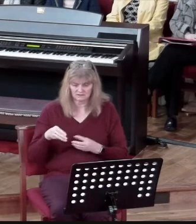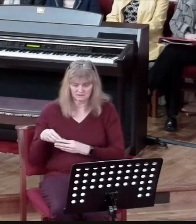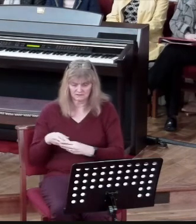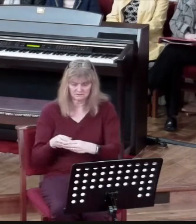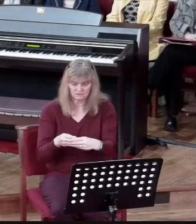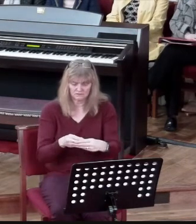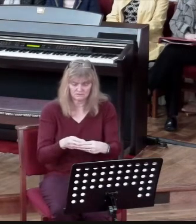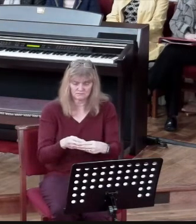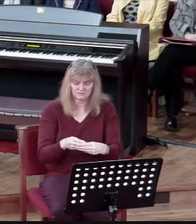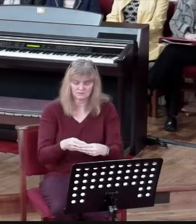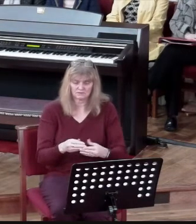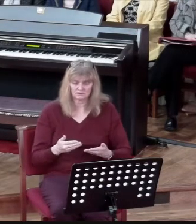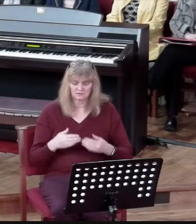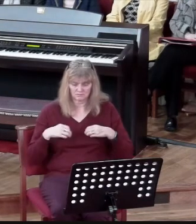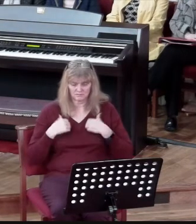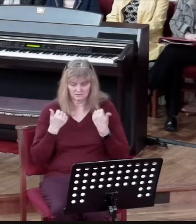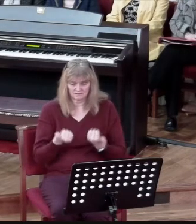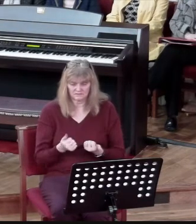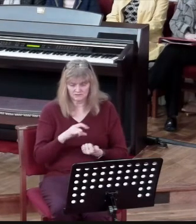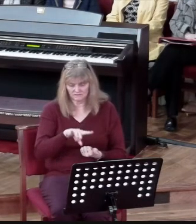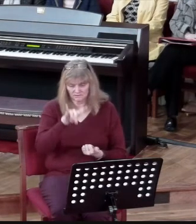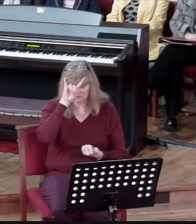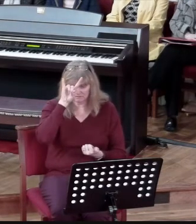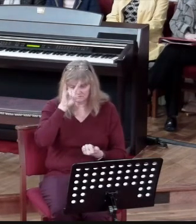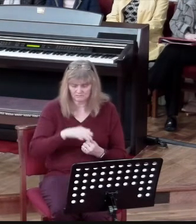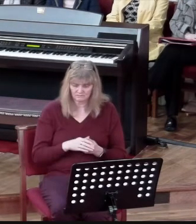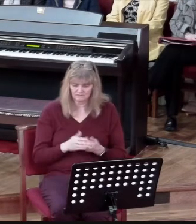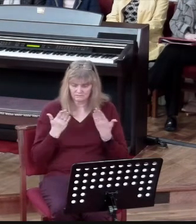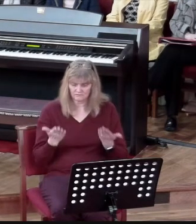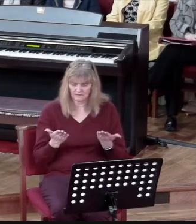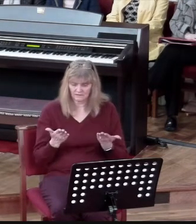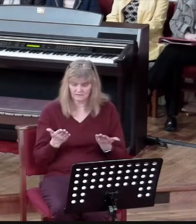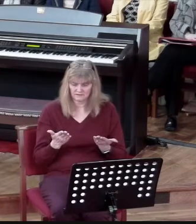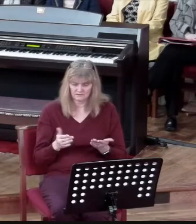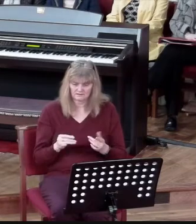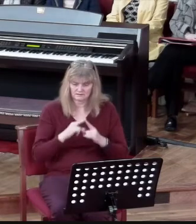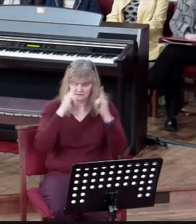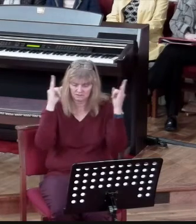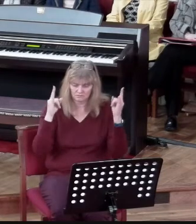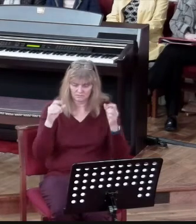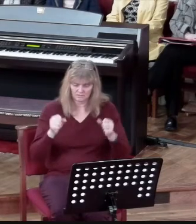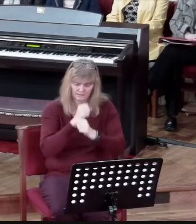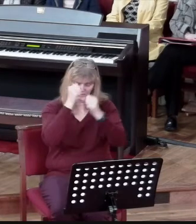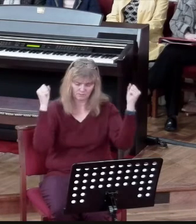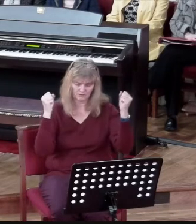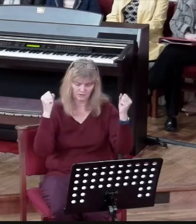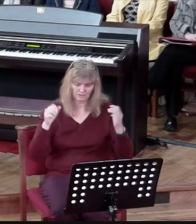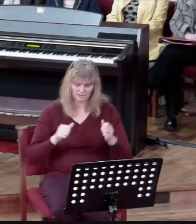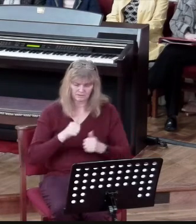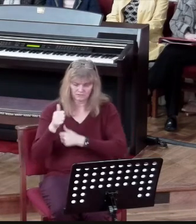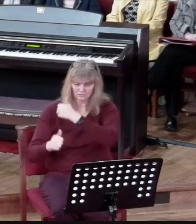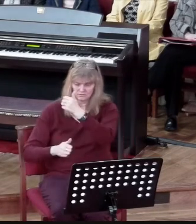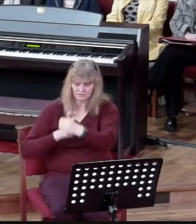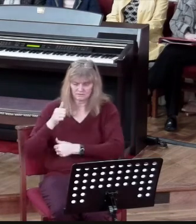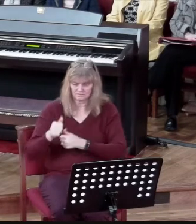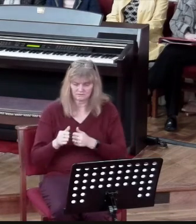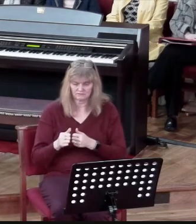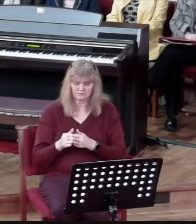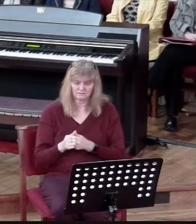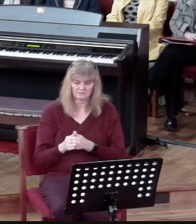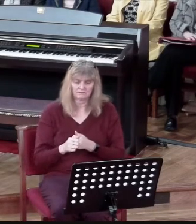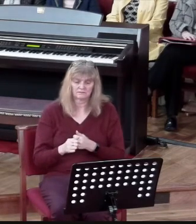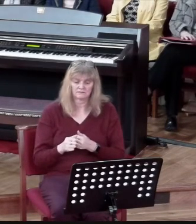not into temptation, but deliver us from evil. For thine is the kingdom, the power, and the glory